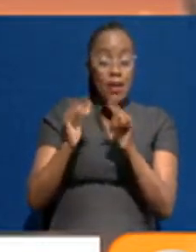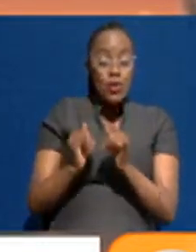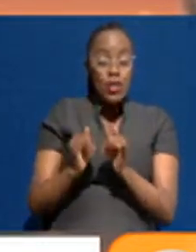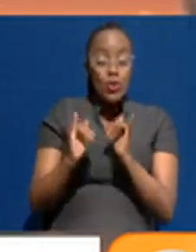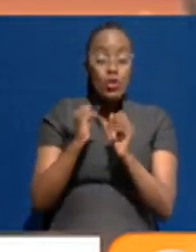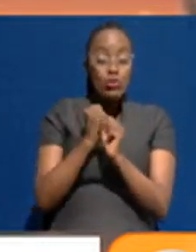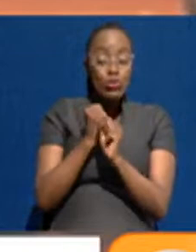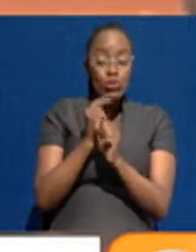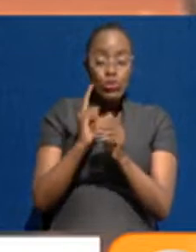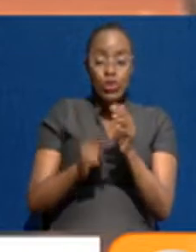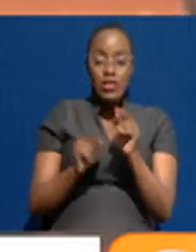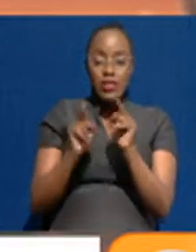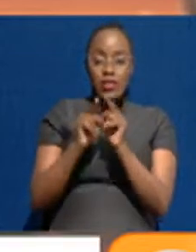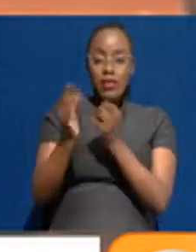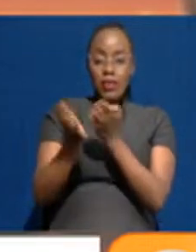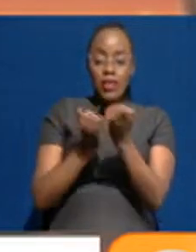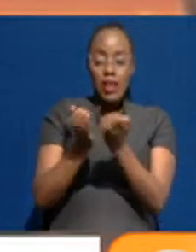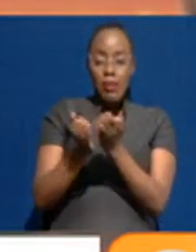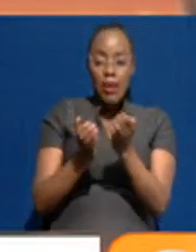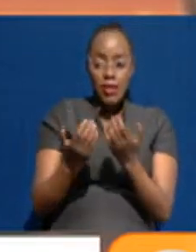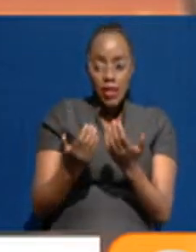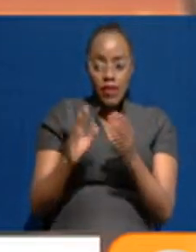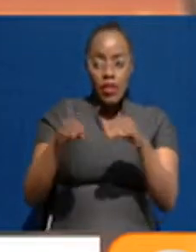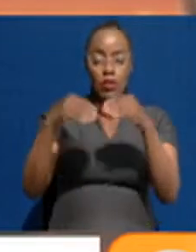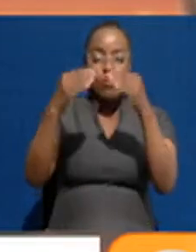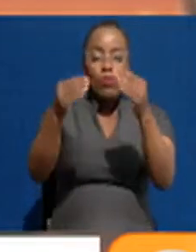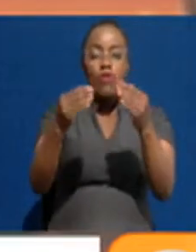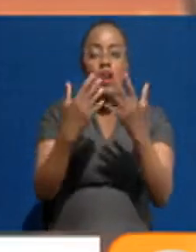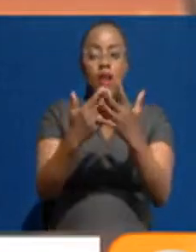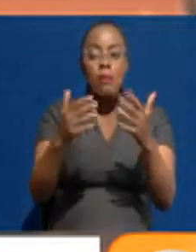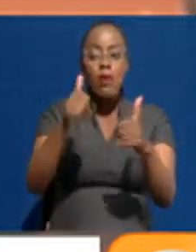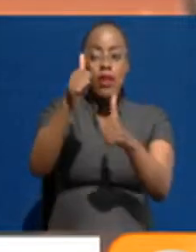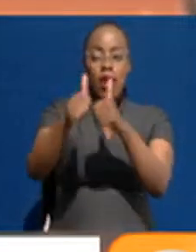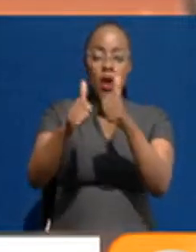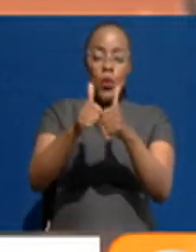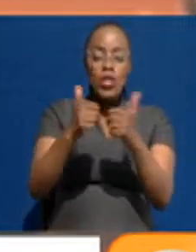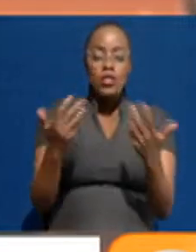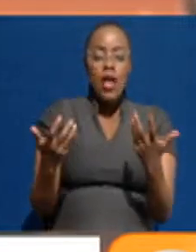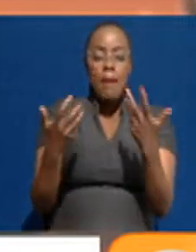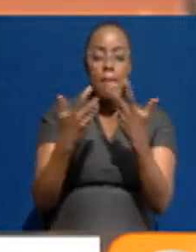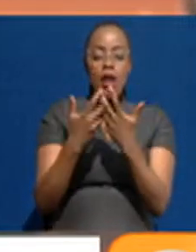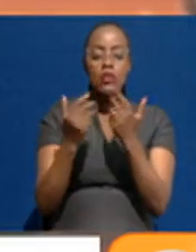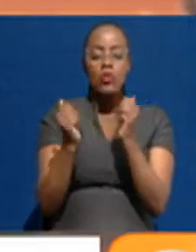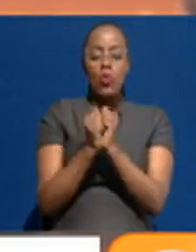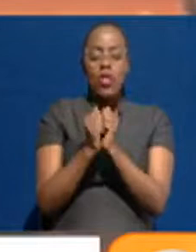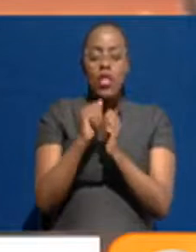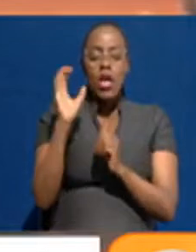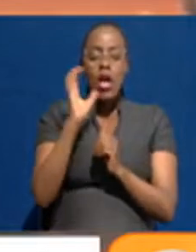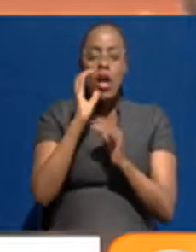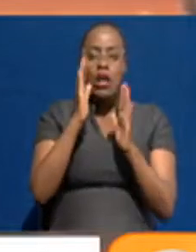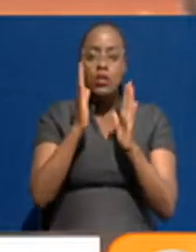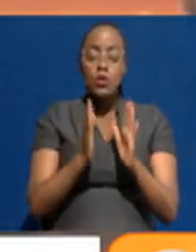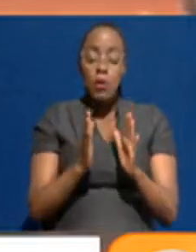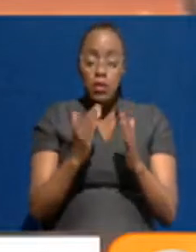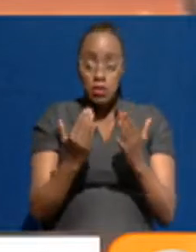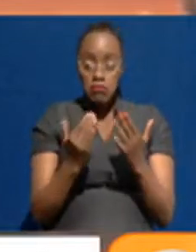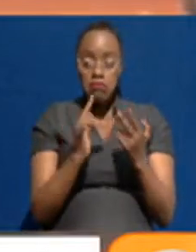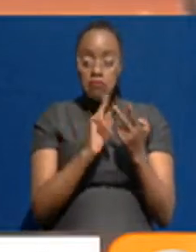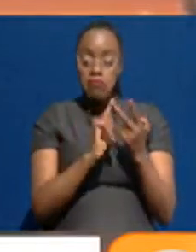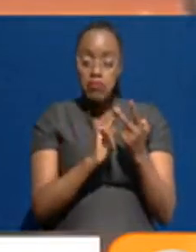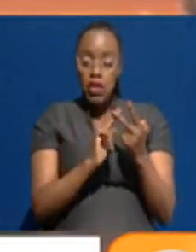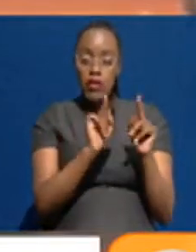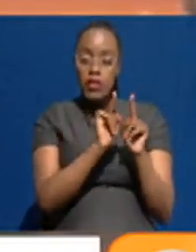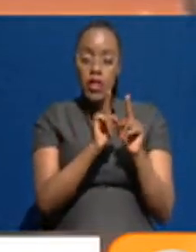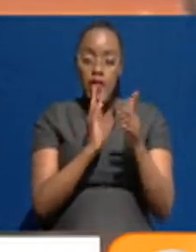do as a business is provide products that are relevant to customers, and